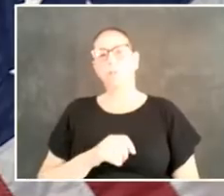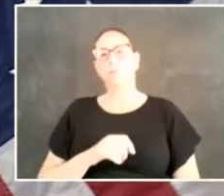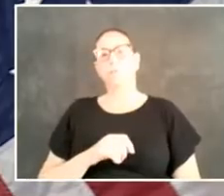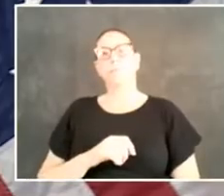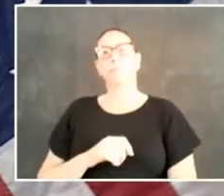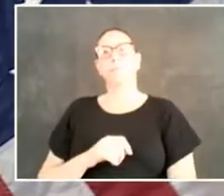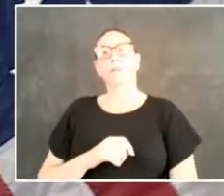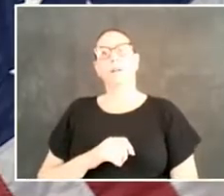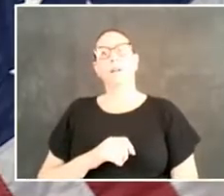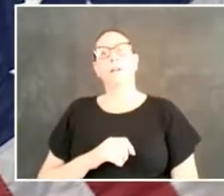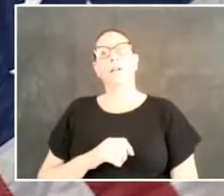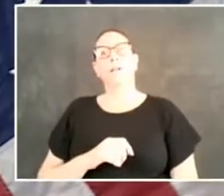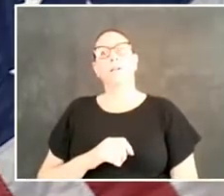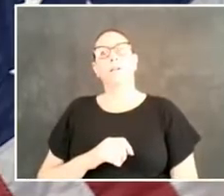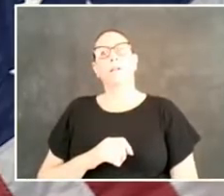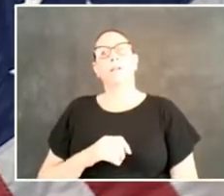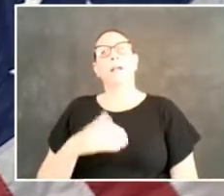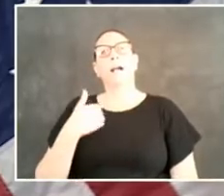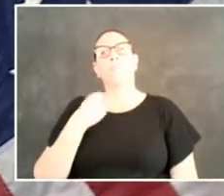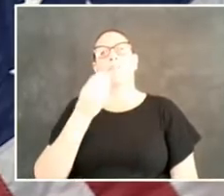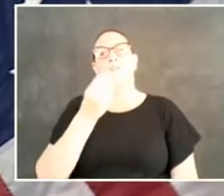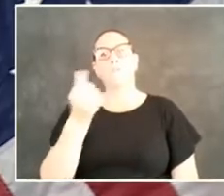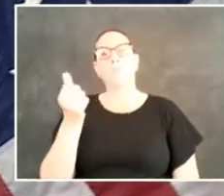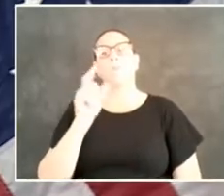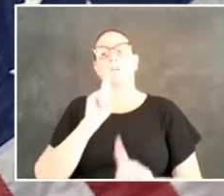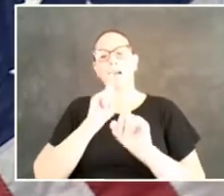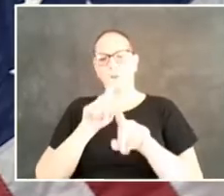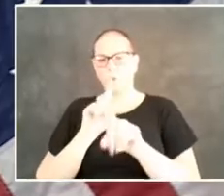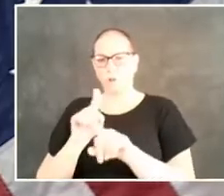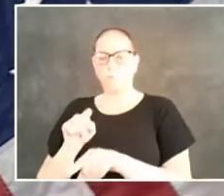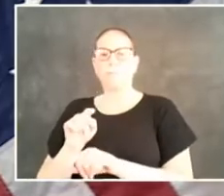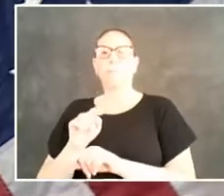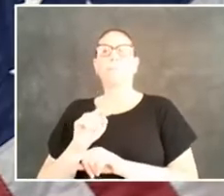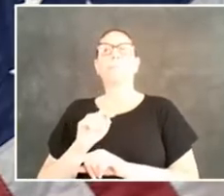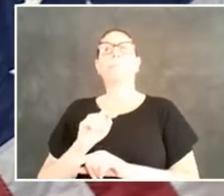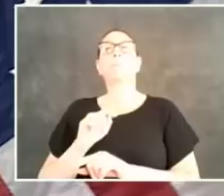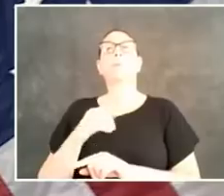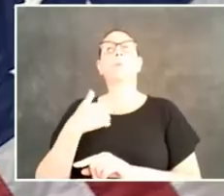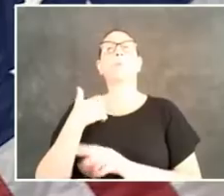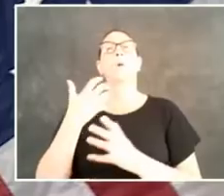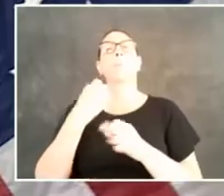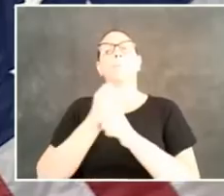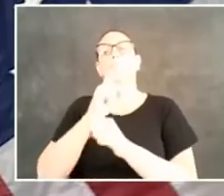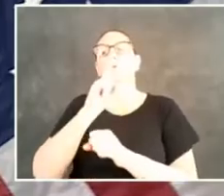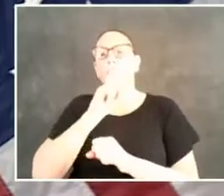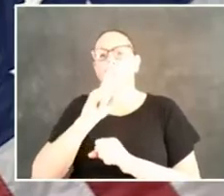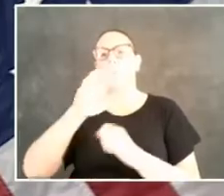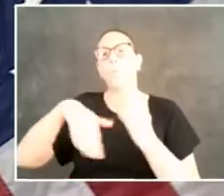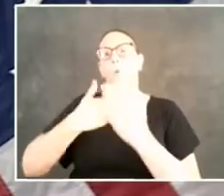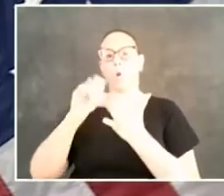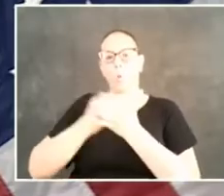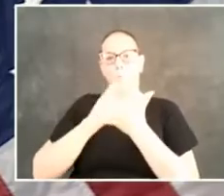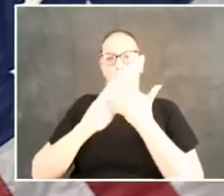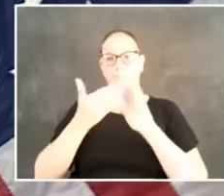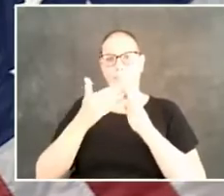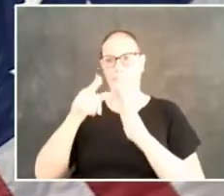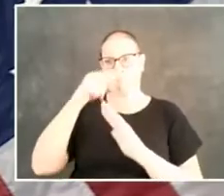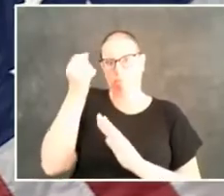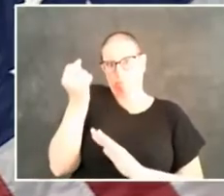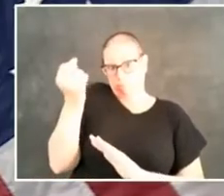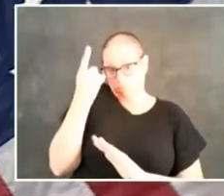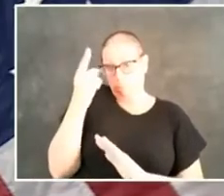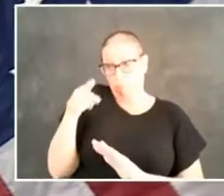So a couple of things. Want to make sure all New Yorkers understand we've got the diagnostic testing, what's called